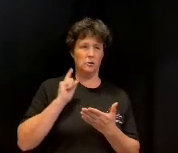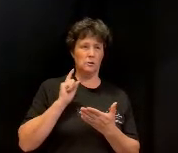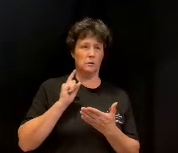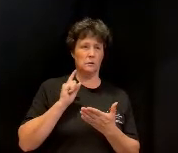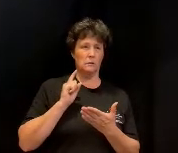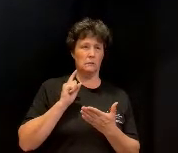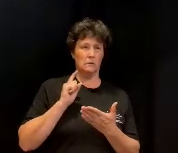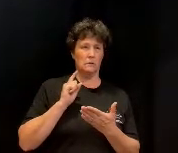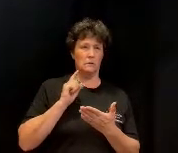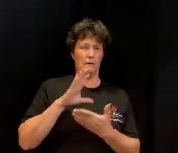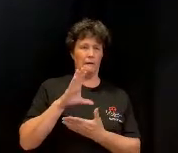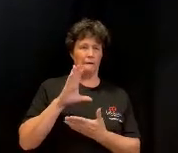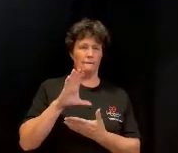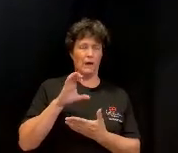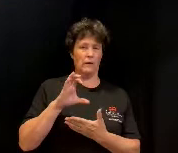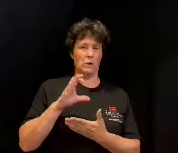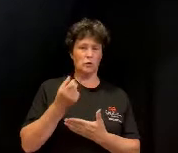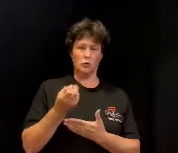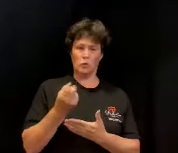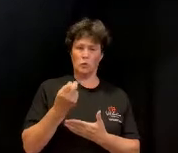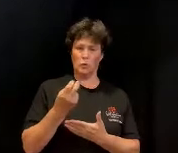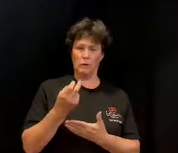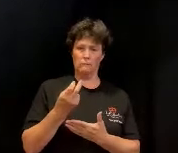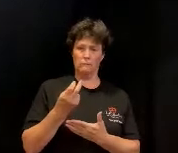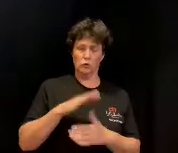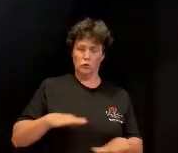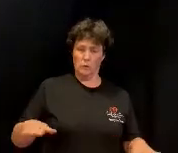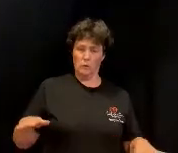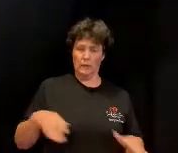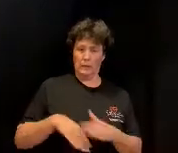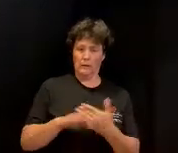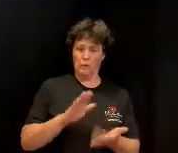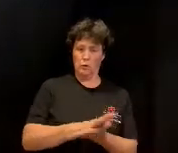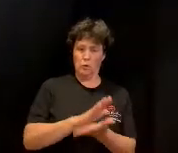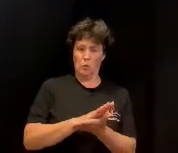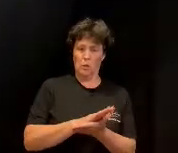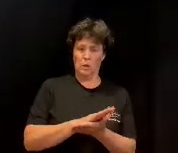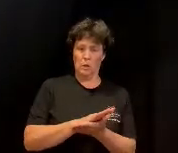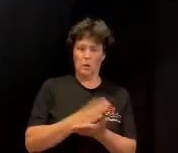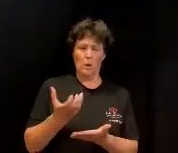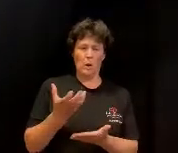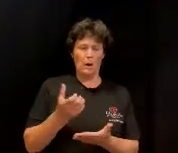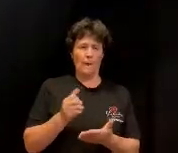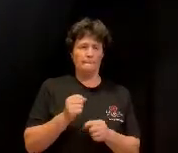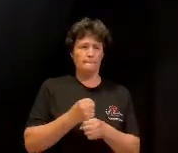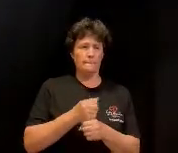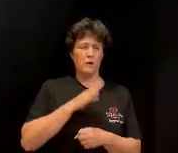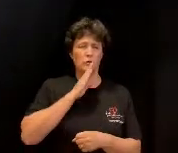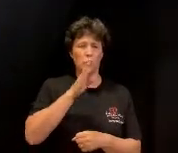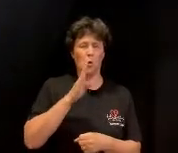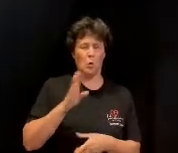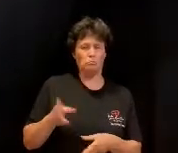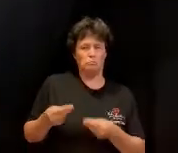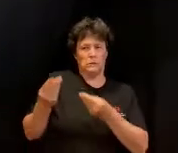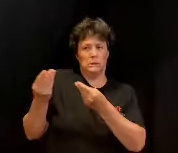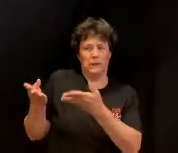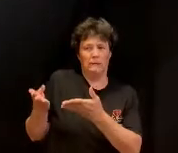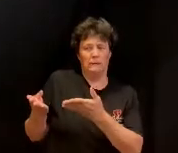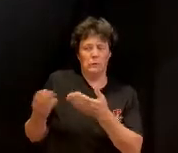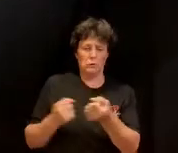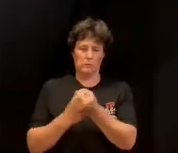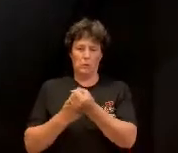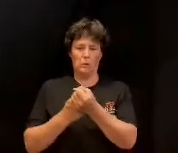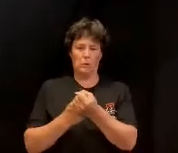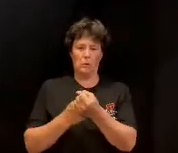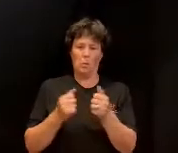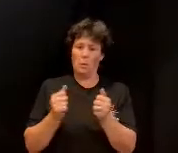Yeah, 512 kids, so they're in that school. So we want to make sure we give them a good Christmas. Amen. All right, praise the Lord. I'm